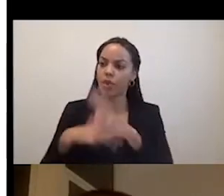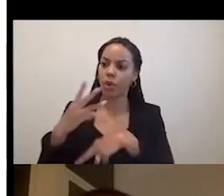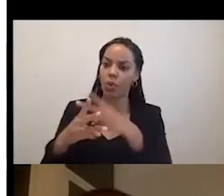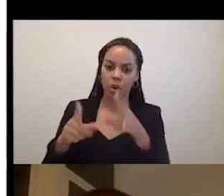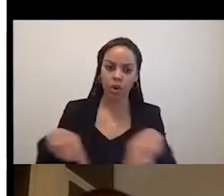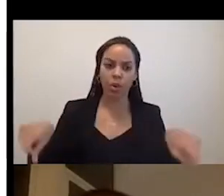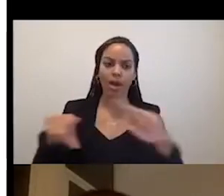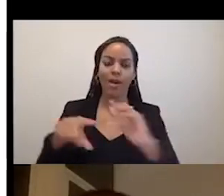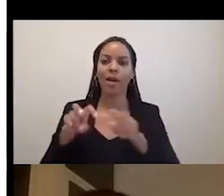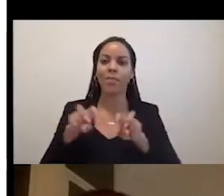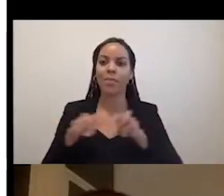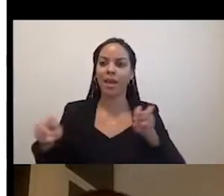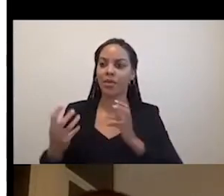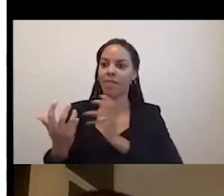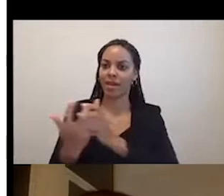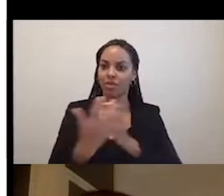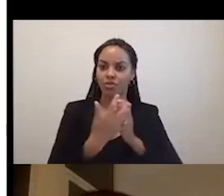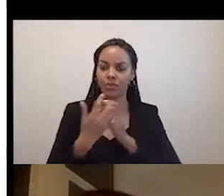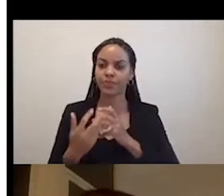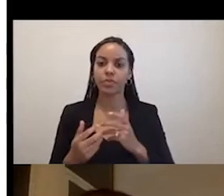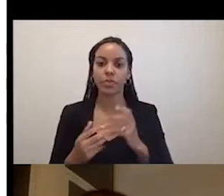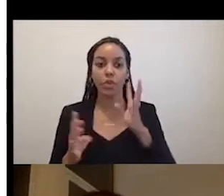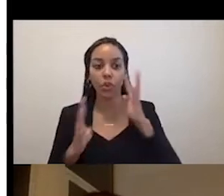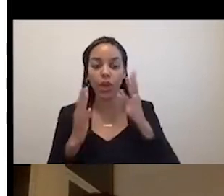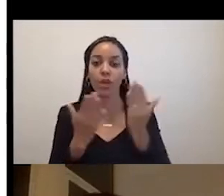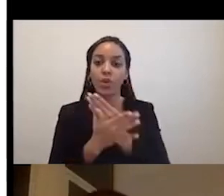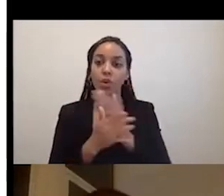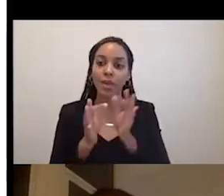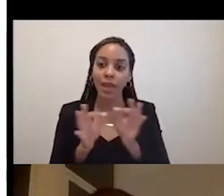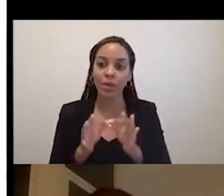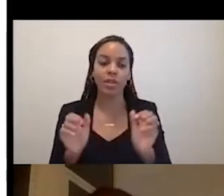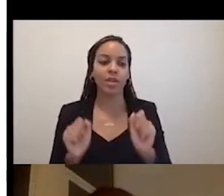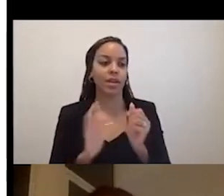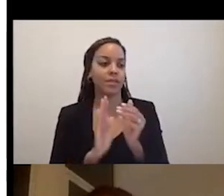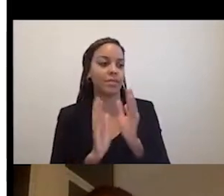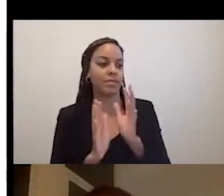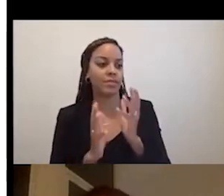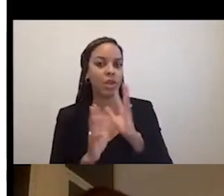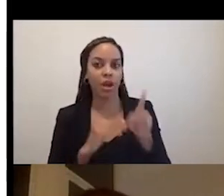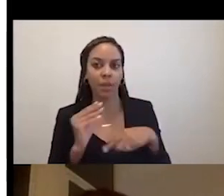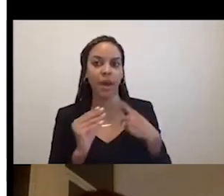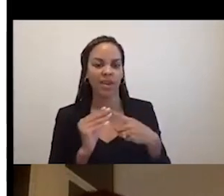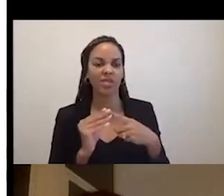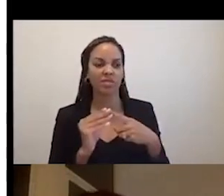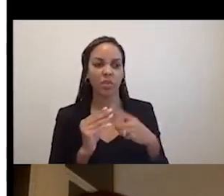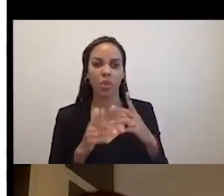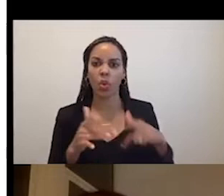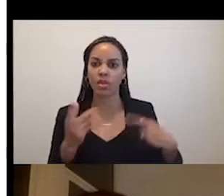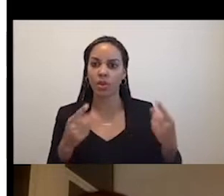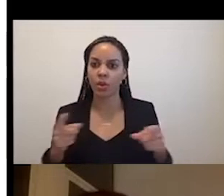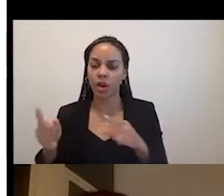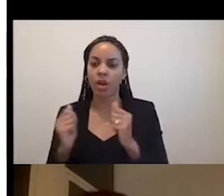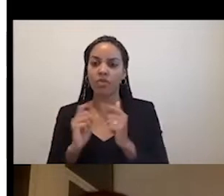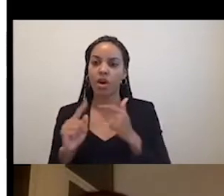important questions for today, and that create new languages and to be able to talk about this from a global perspective.